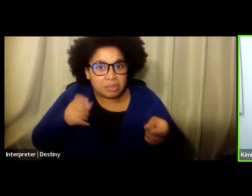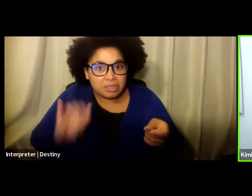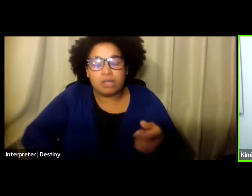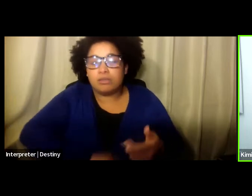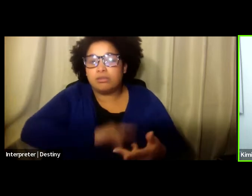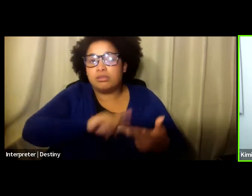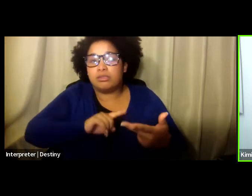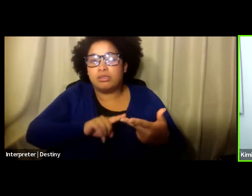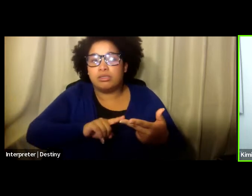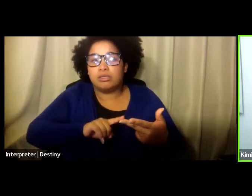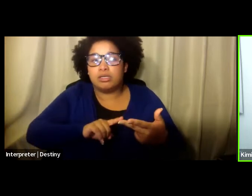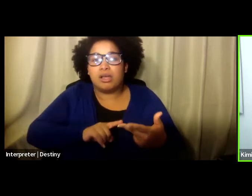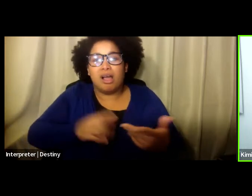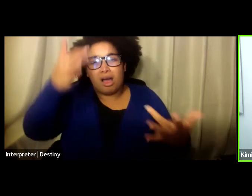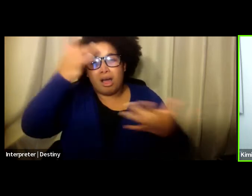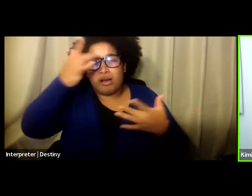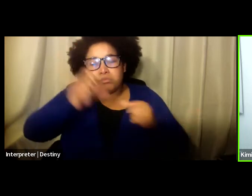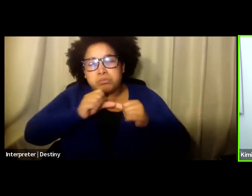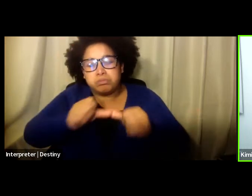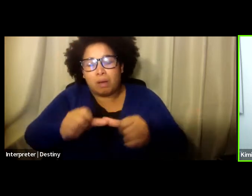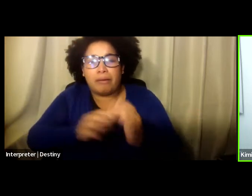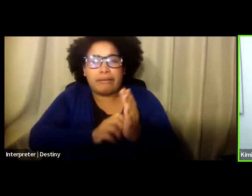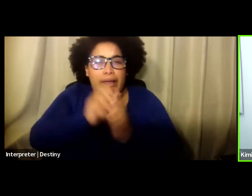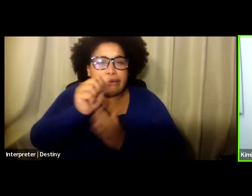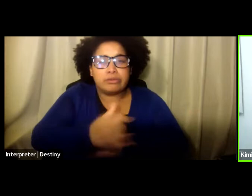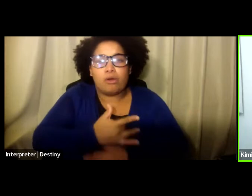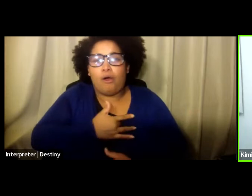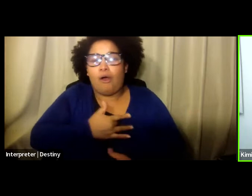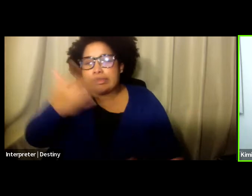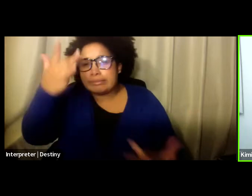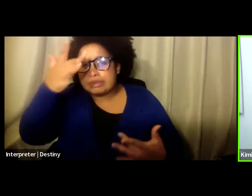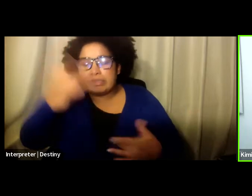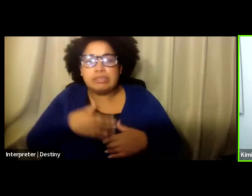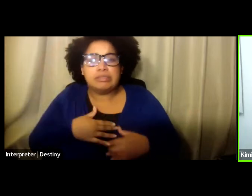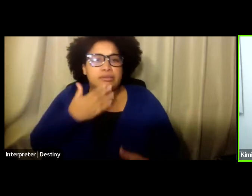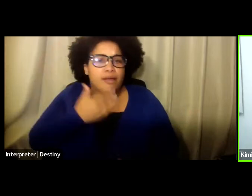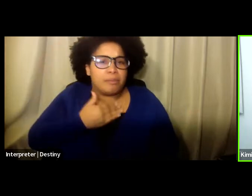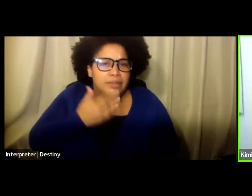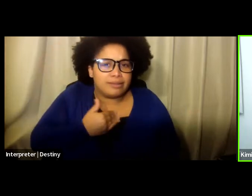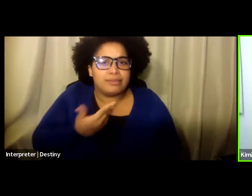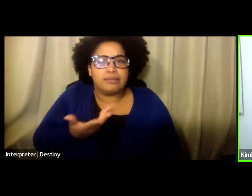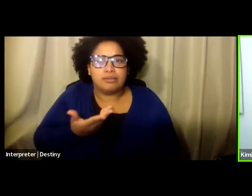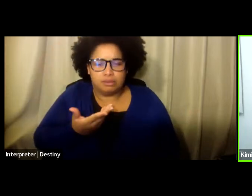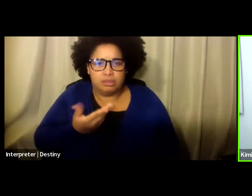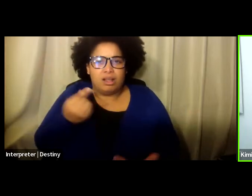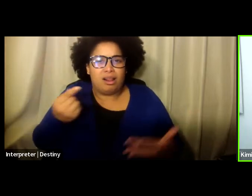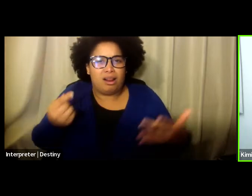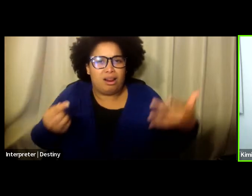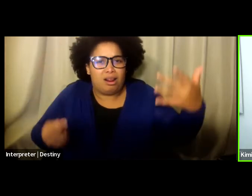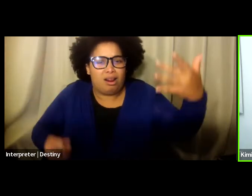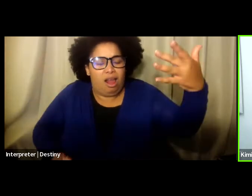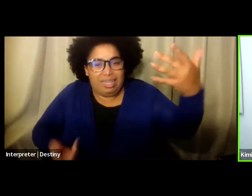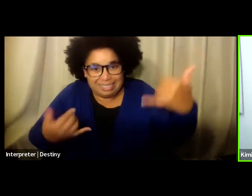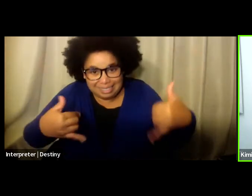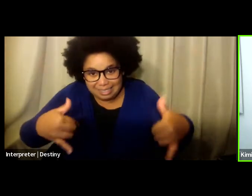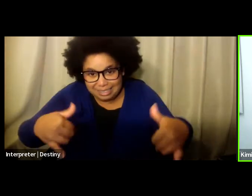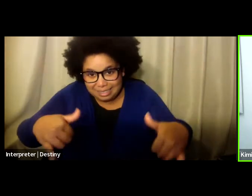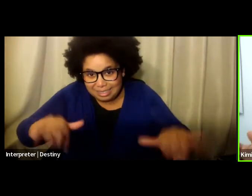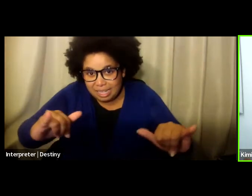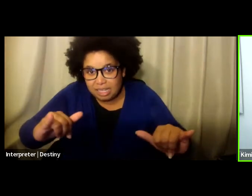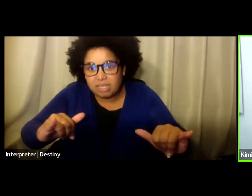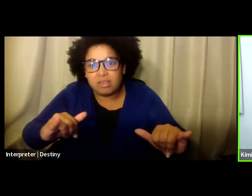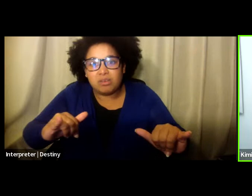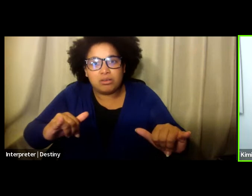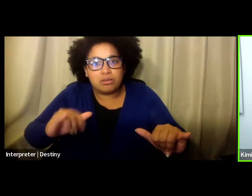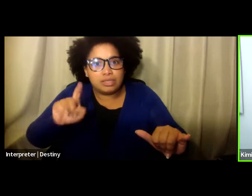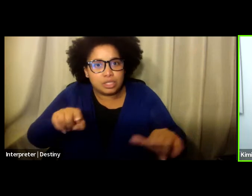still have chronic diseases, cancer, heart disease, diabetes, and so on and so forth that we still have to all work